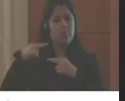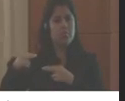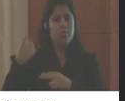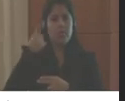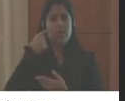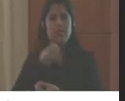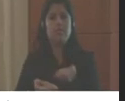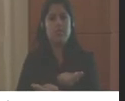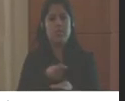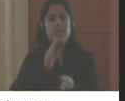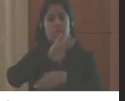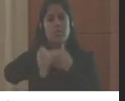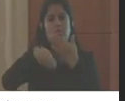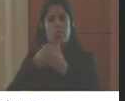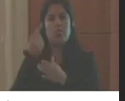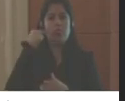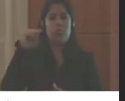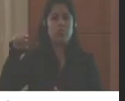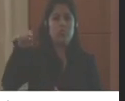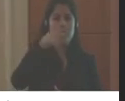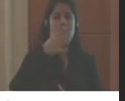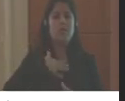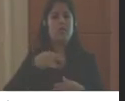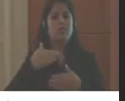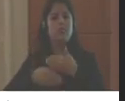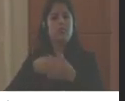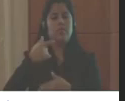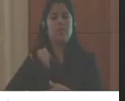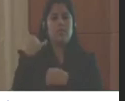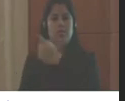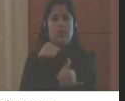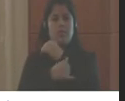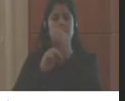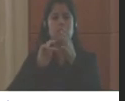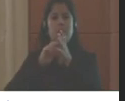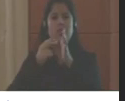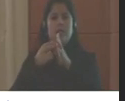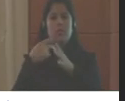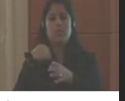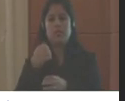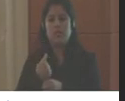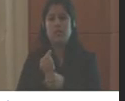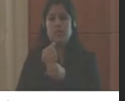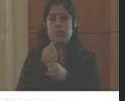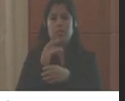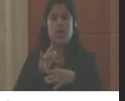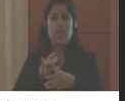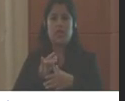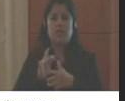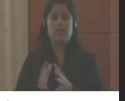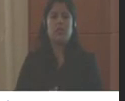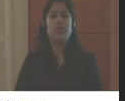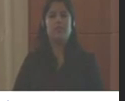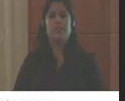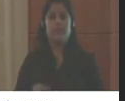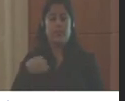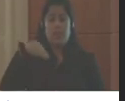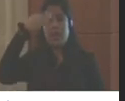able to join you and share with you the work that we're carrying out in our country regarding risk